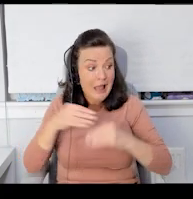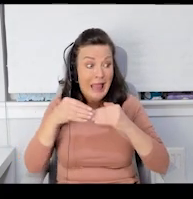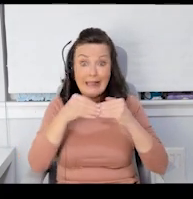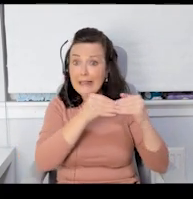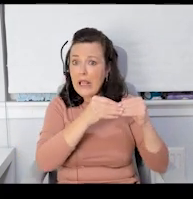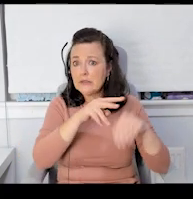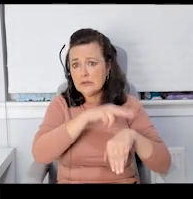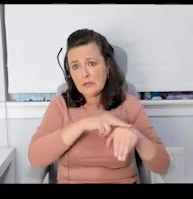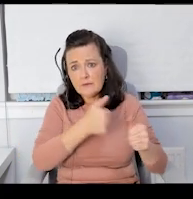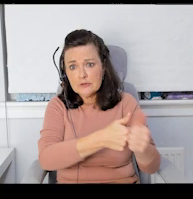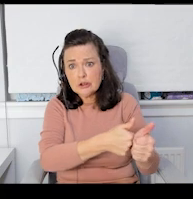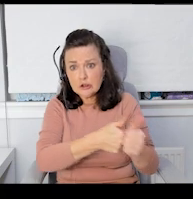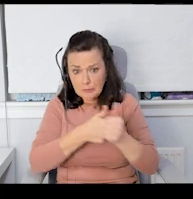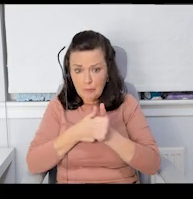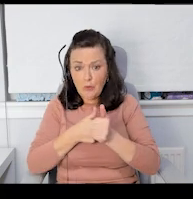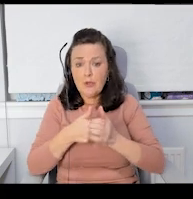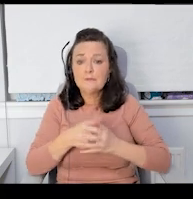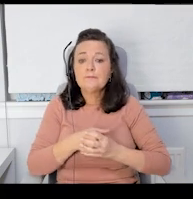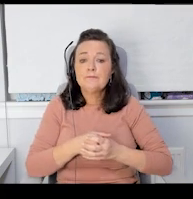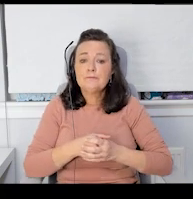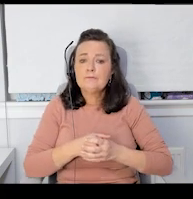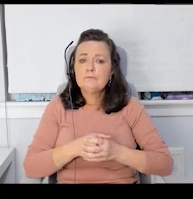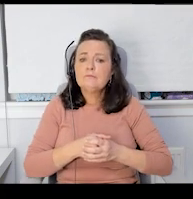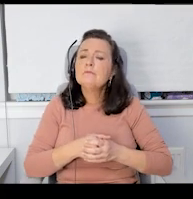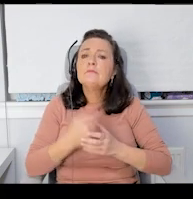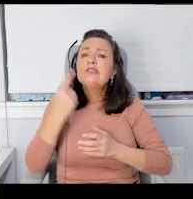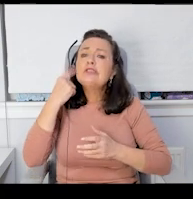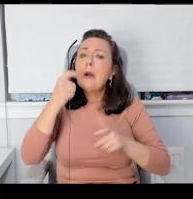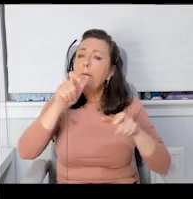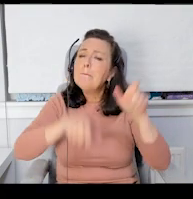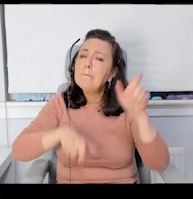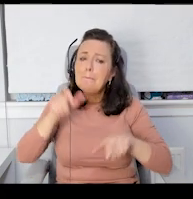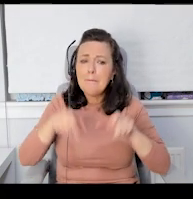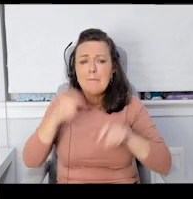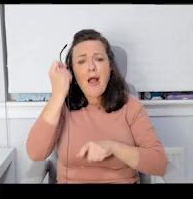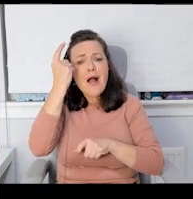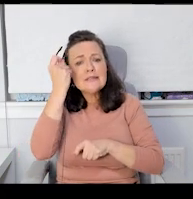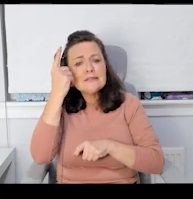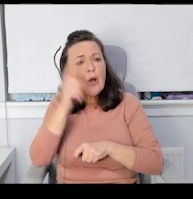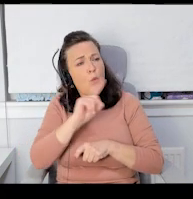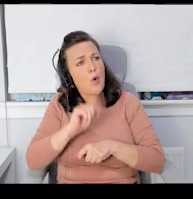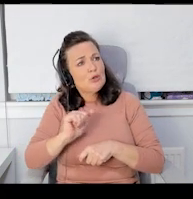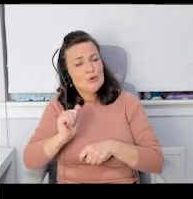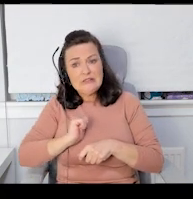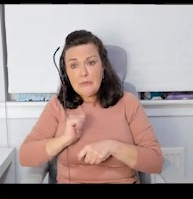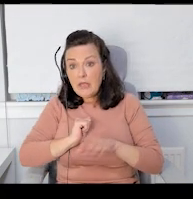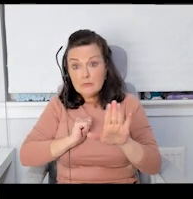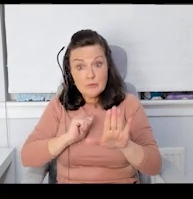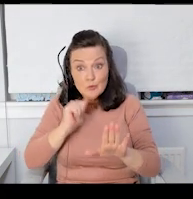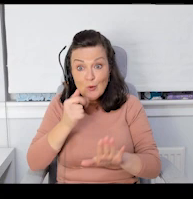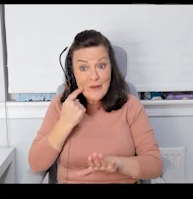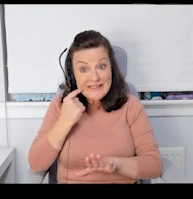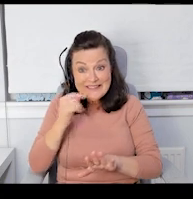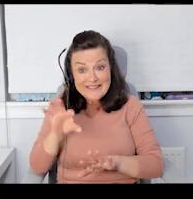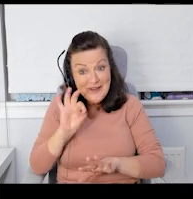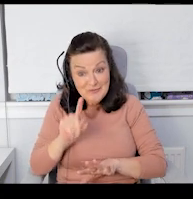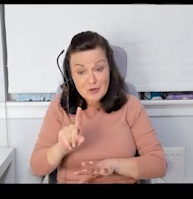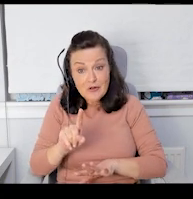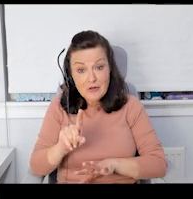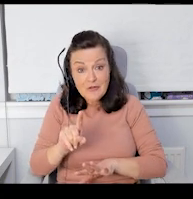guidance staff. When they're coursing young people, they have a good understanding of the expectations. It's certainly not an easy